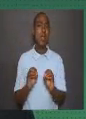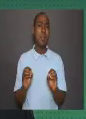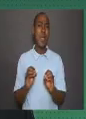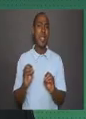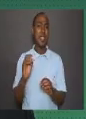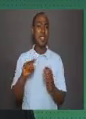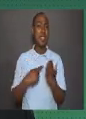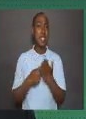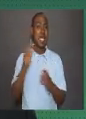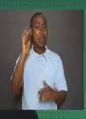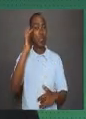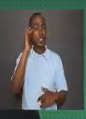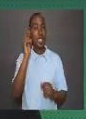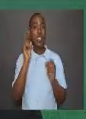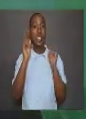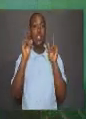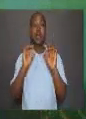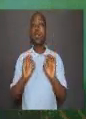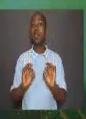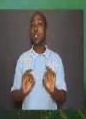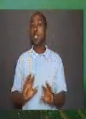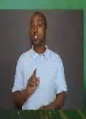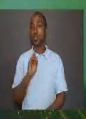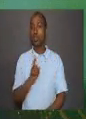to understand the disease.